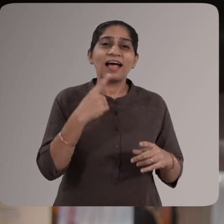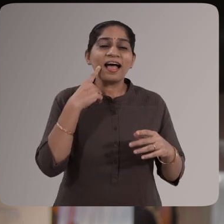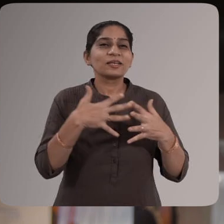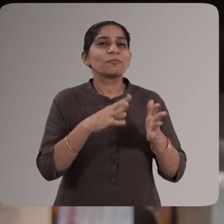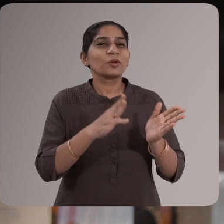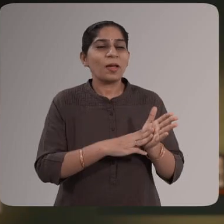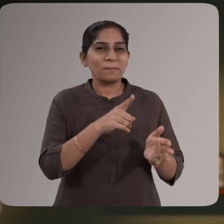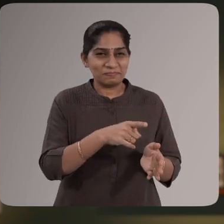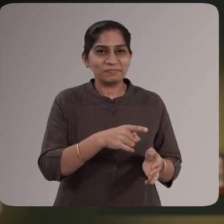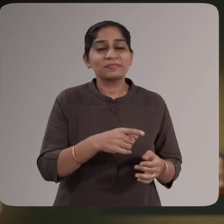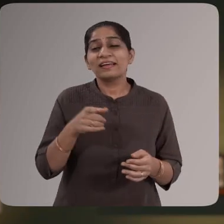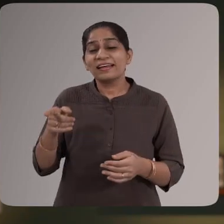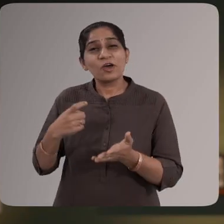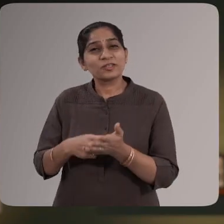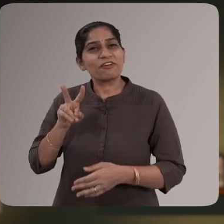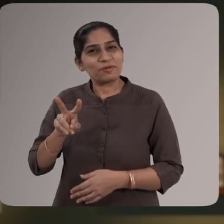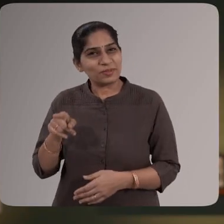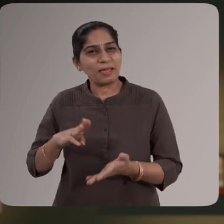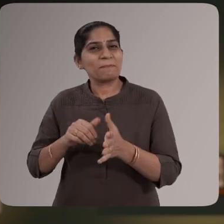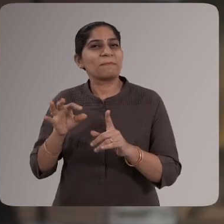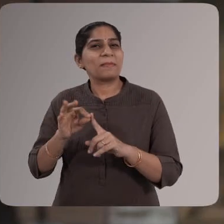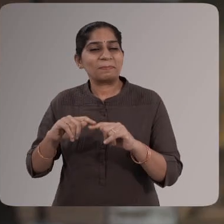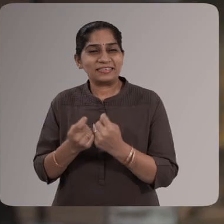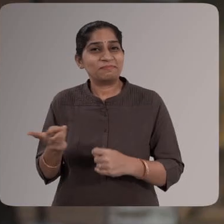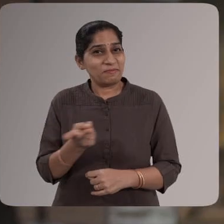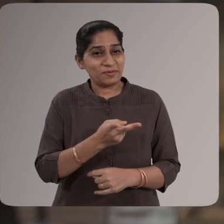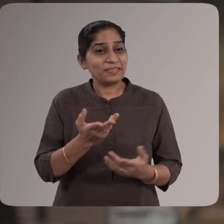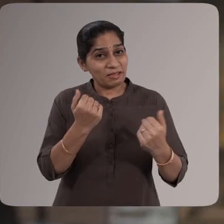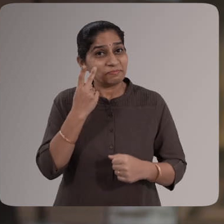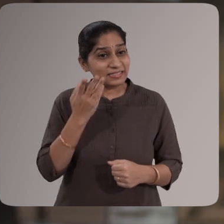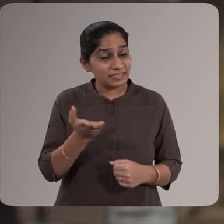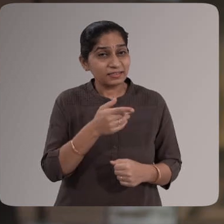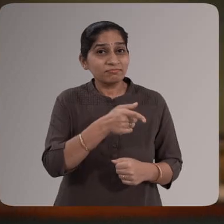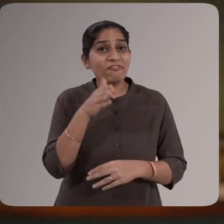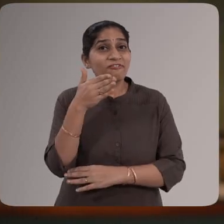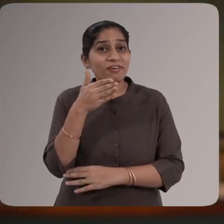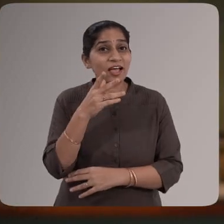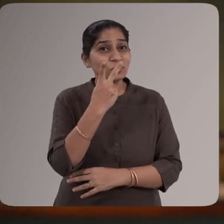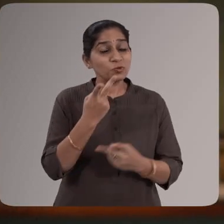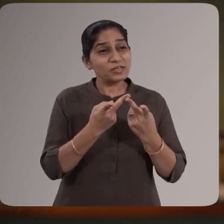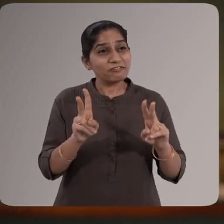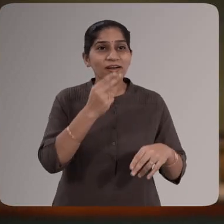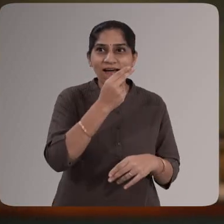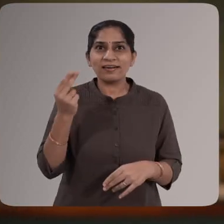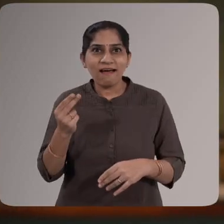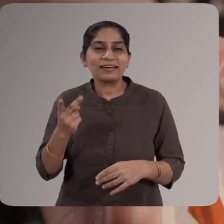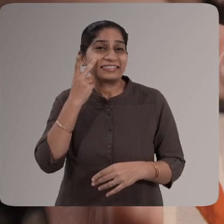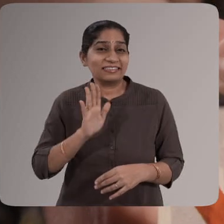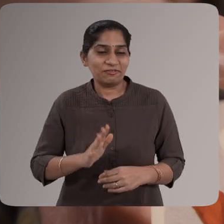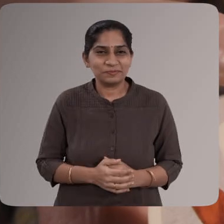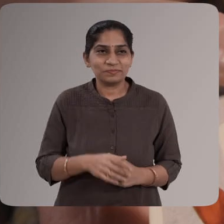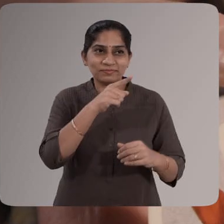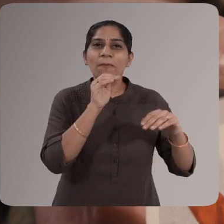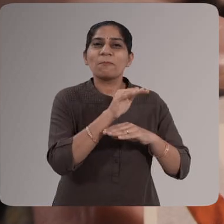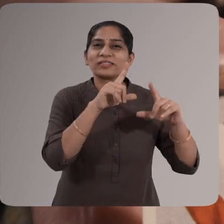Imperial War Museum and Rucha Vibhute from the MAP team as they explore flags across two artworks, a